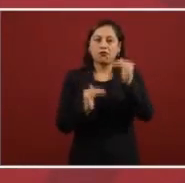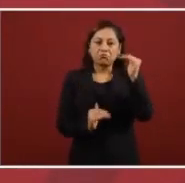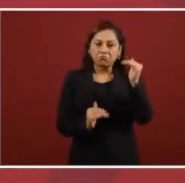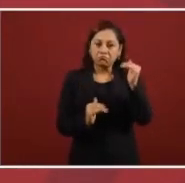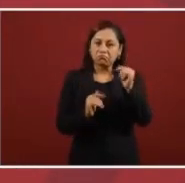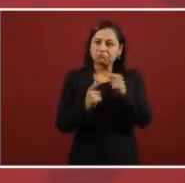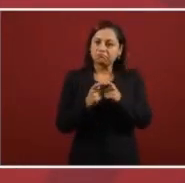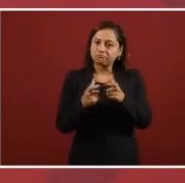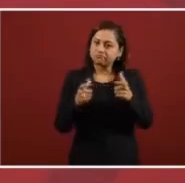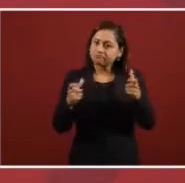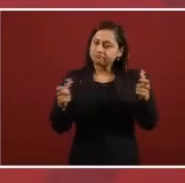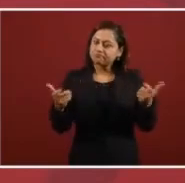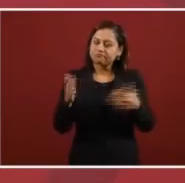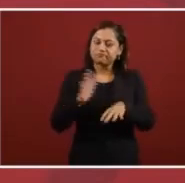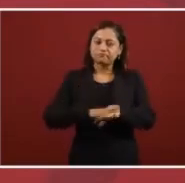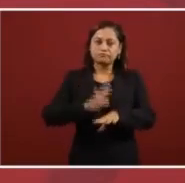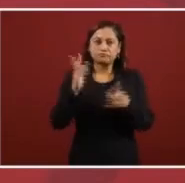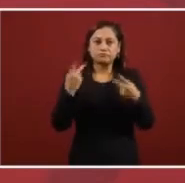less equality,